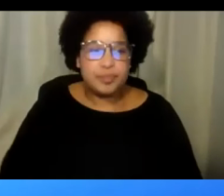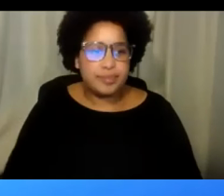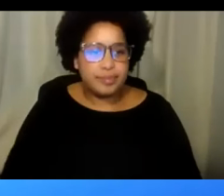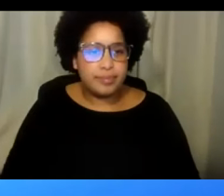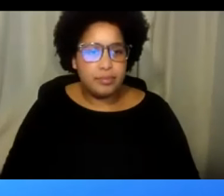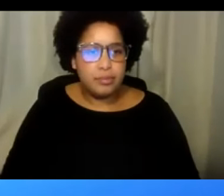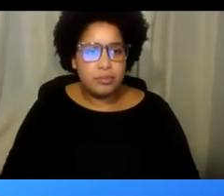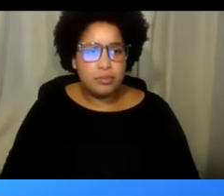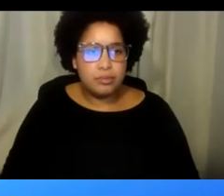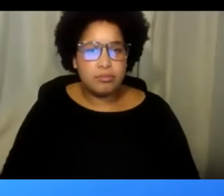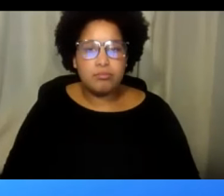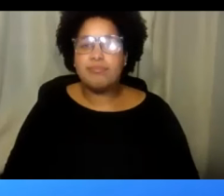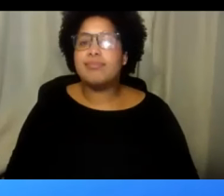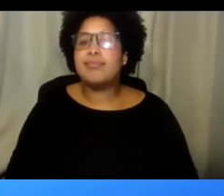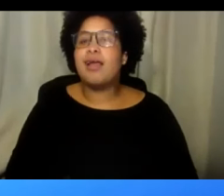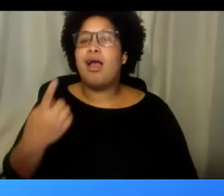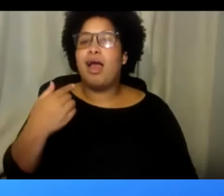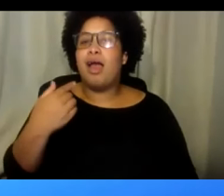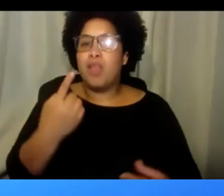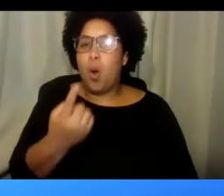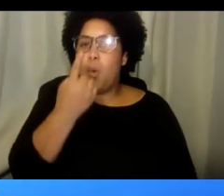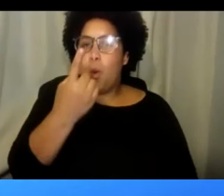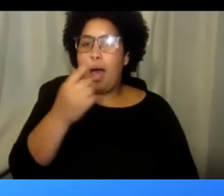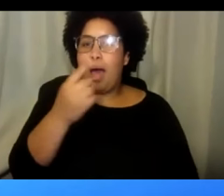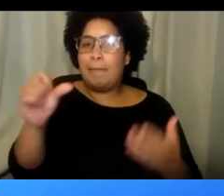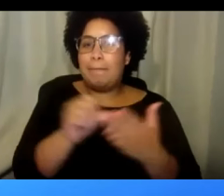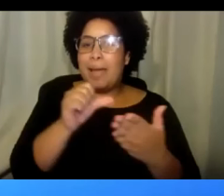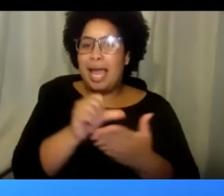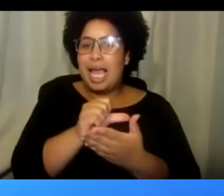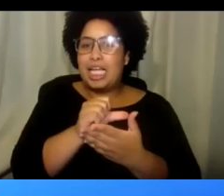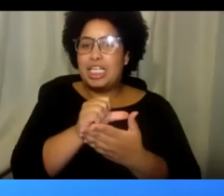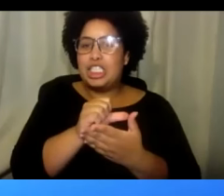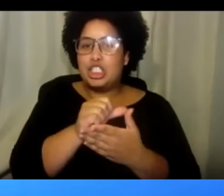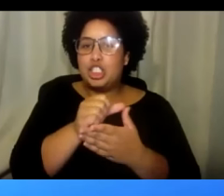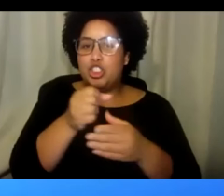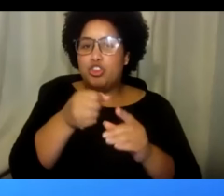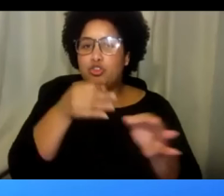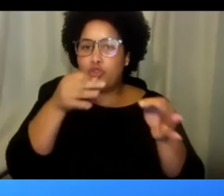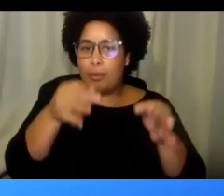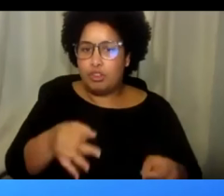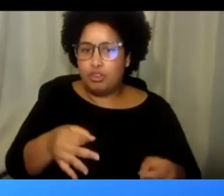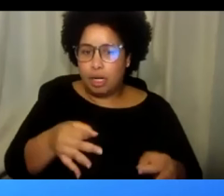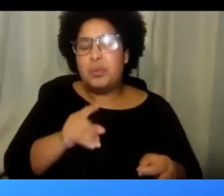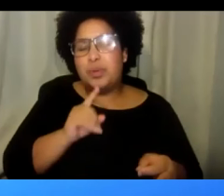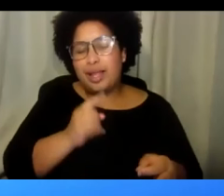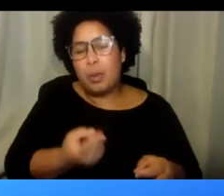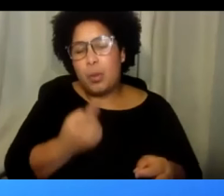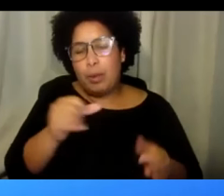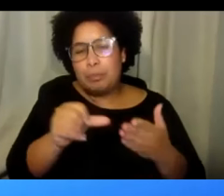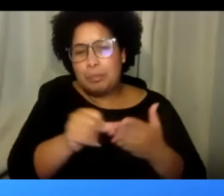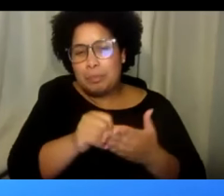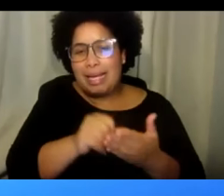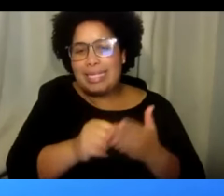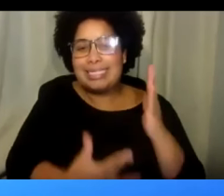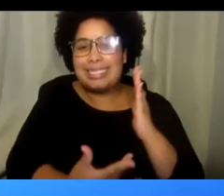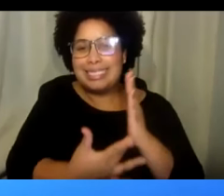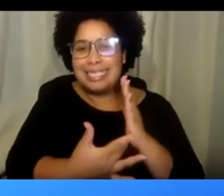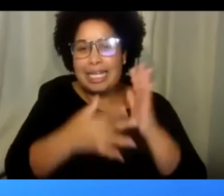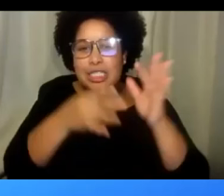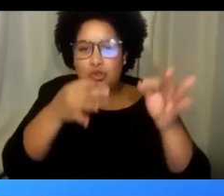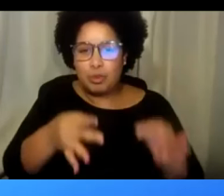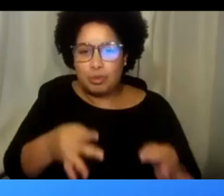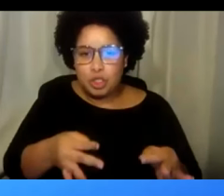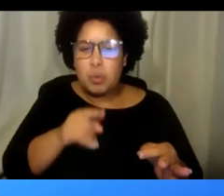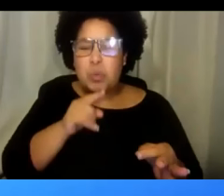The one-page description, also known as a one-page tech profile, is a brief overview of who the person is and what